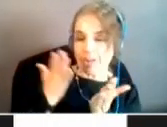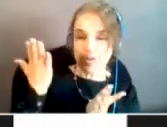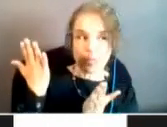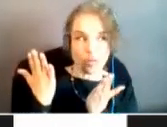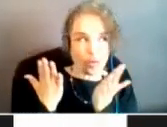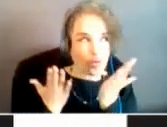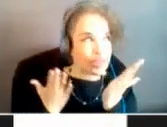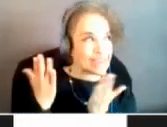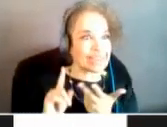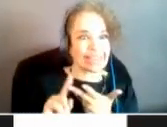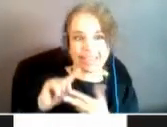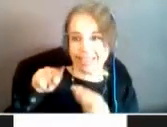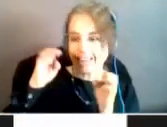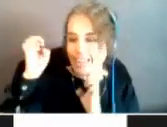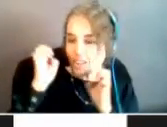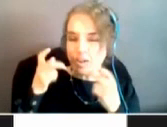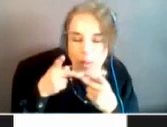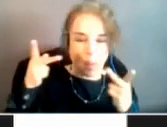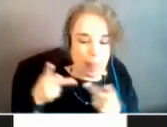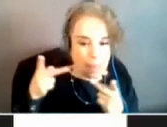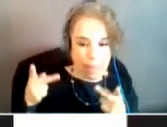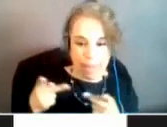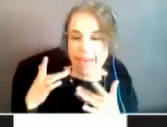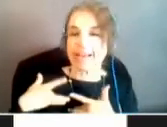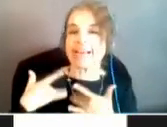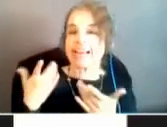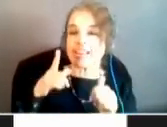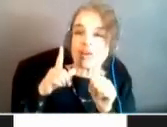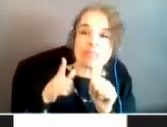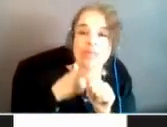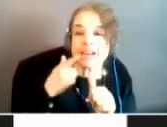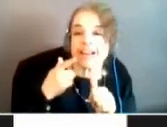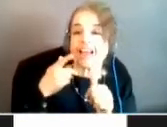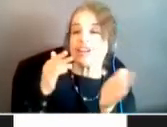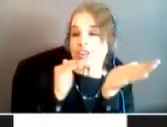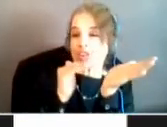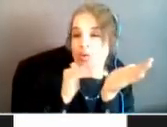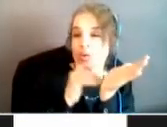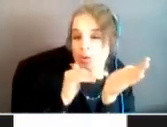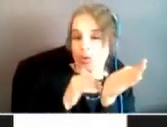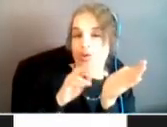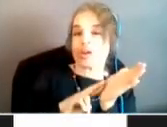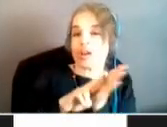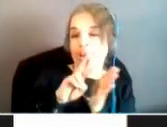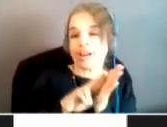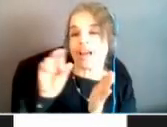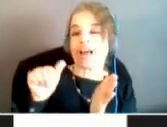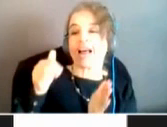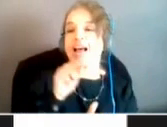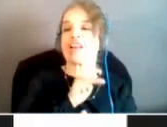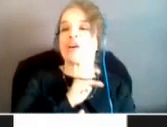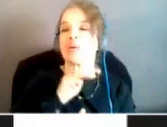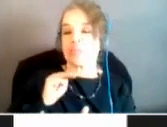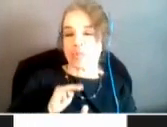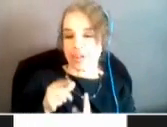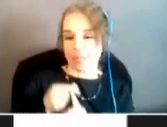services, evaluate placement needs, and consult with primary physicians, and even link to health and other mental health